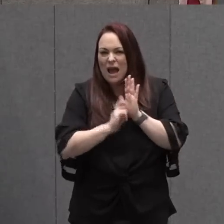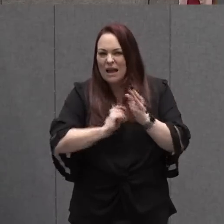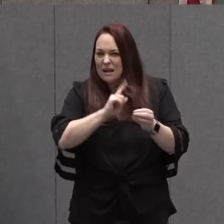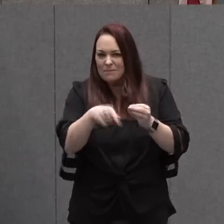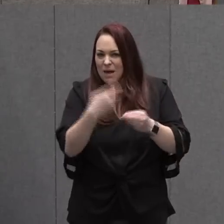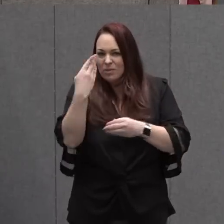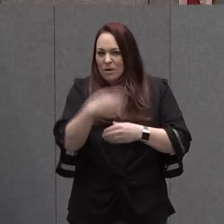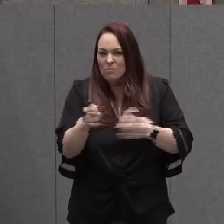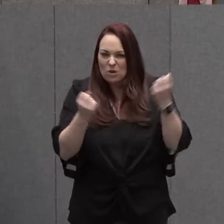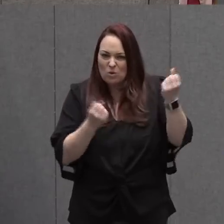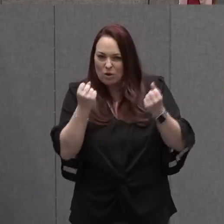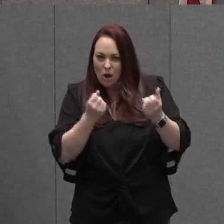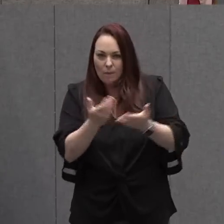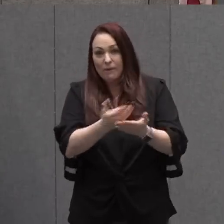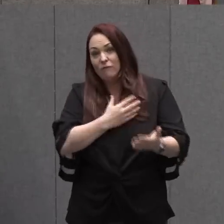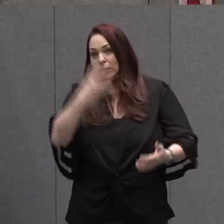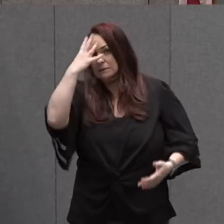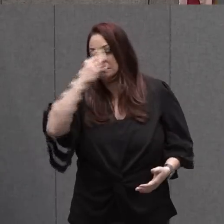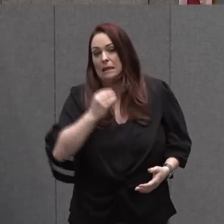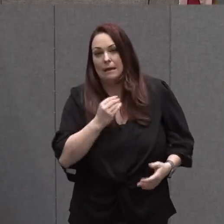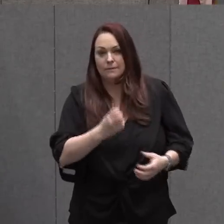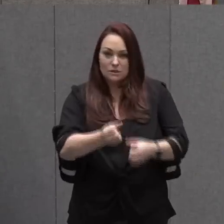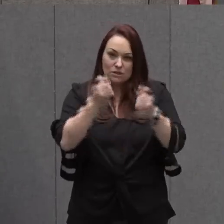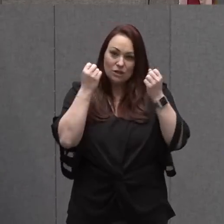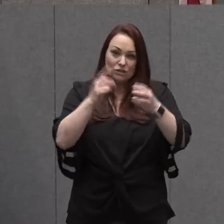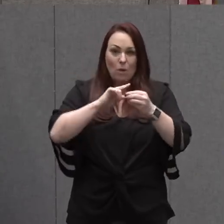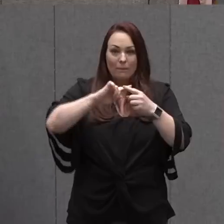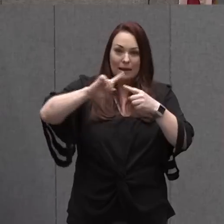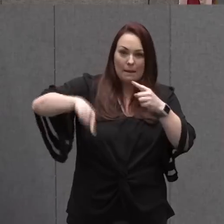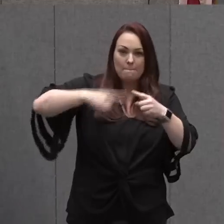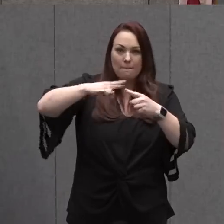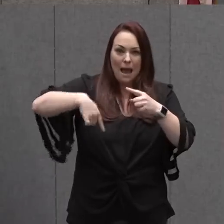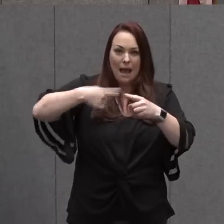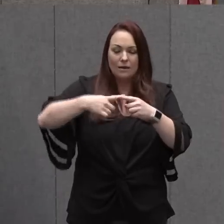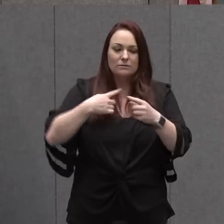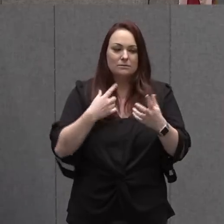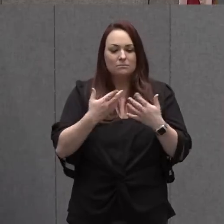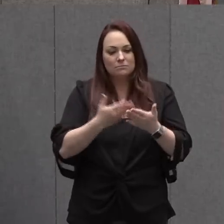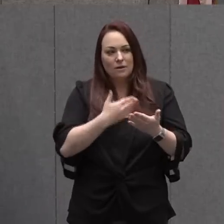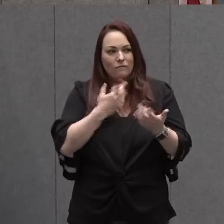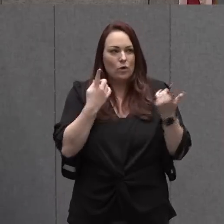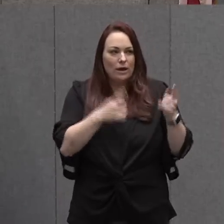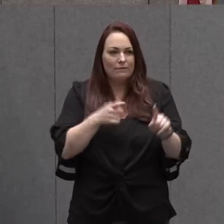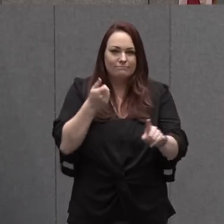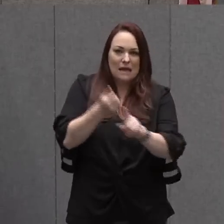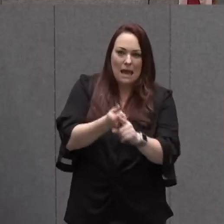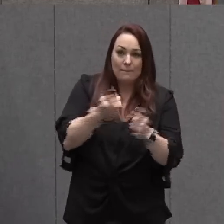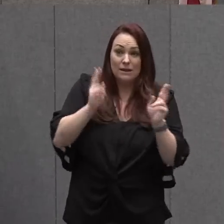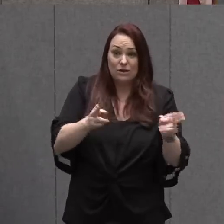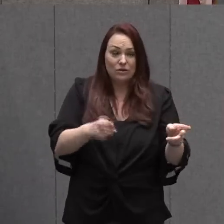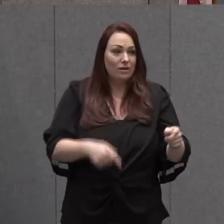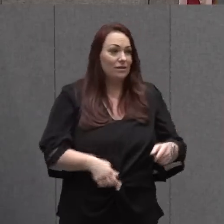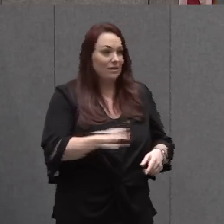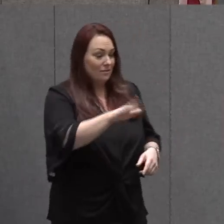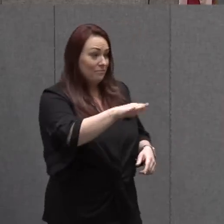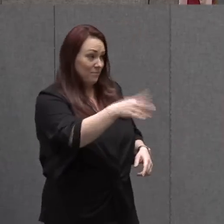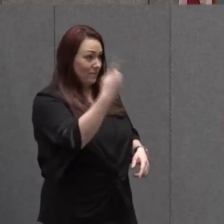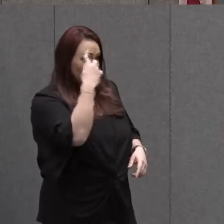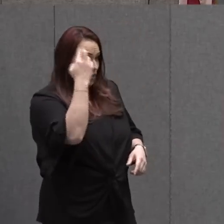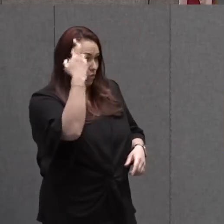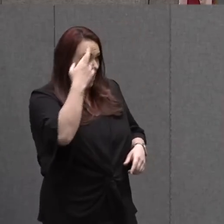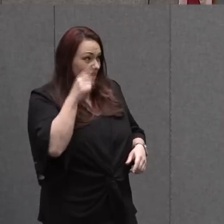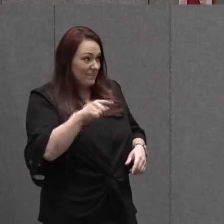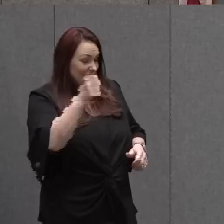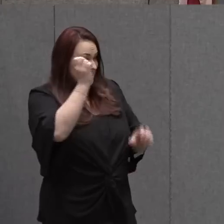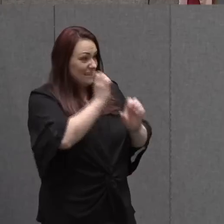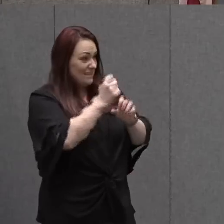go before it slept. So many miles to go in such a hurry. Okay, you realize this guy makes a lot